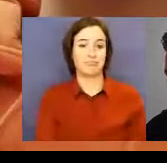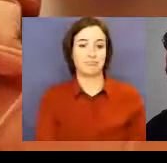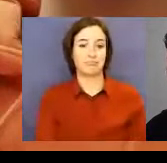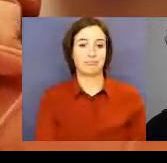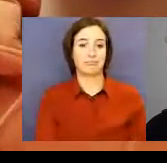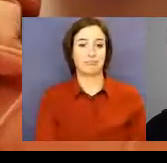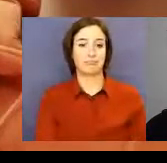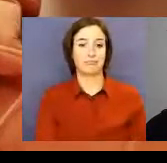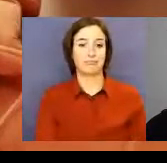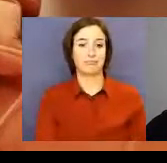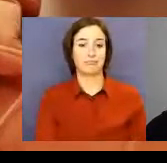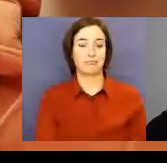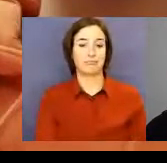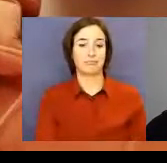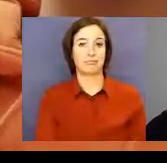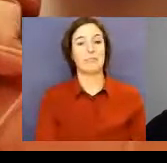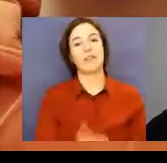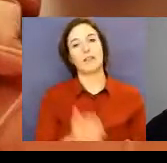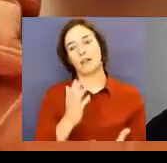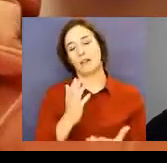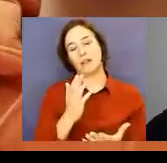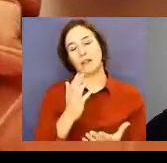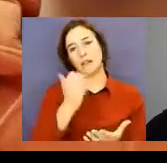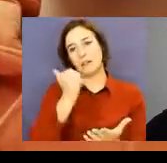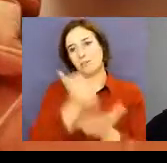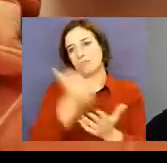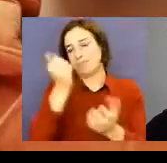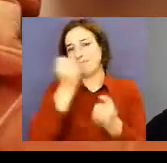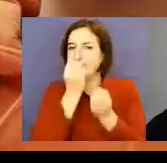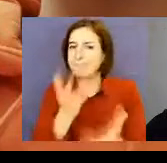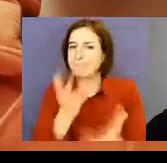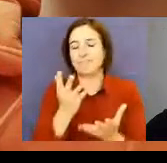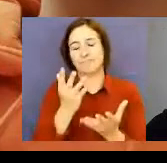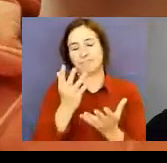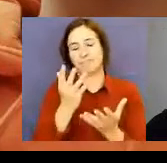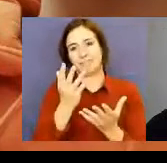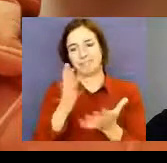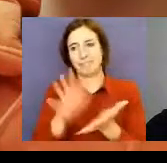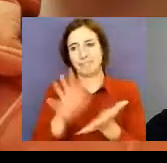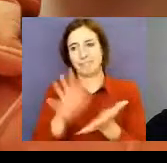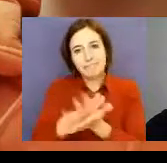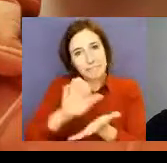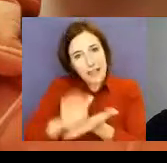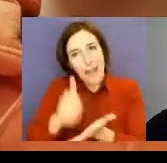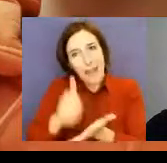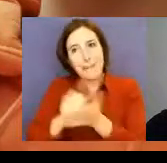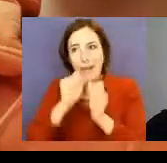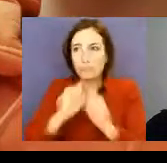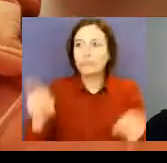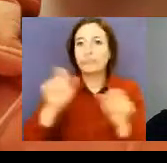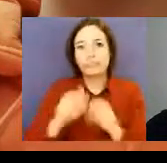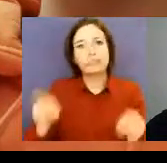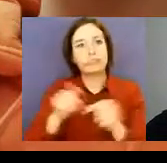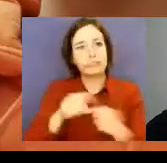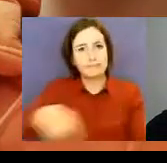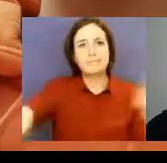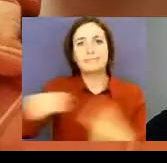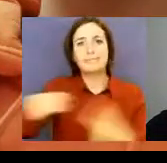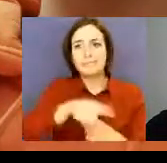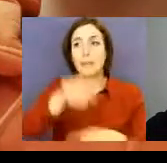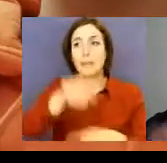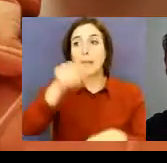So it's obviously fantastic for us and for the campaign and for people with long-term conditions to have your support